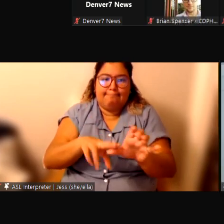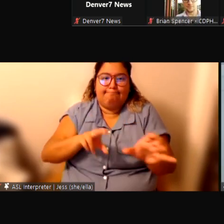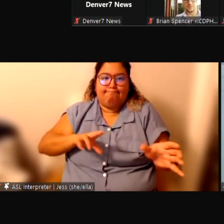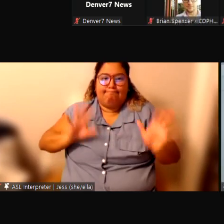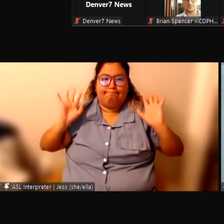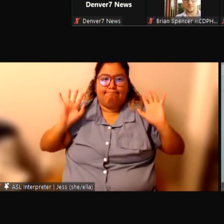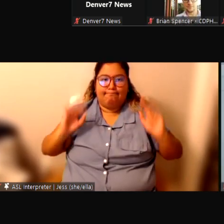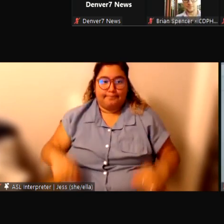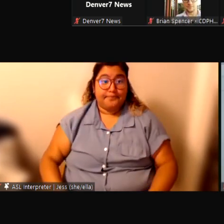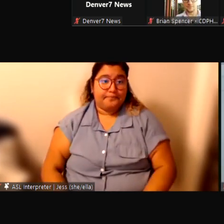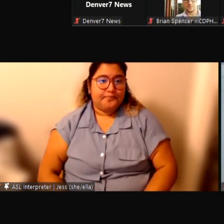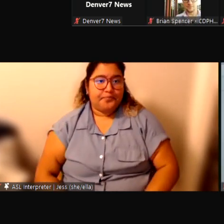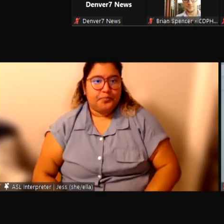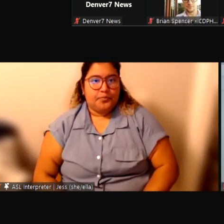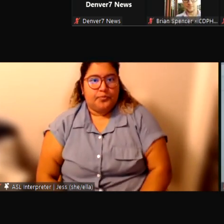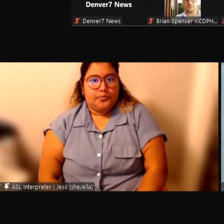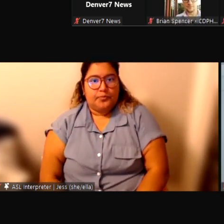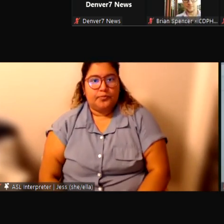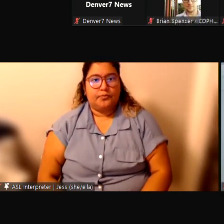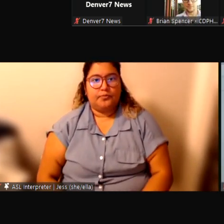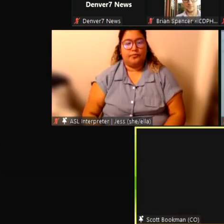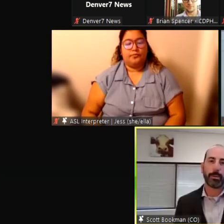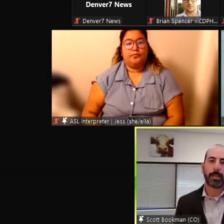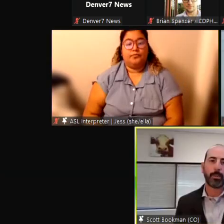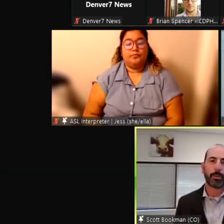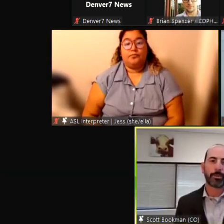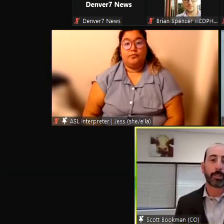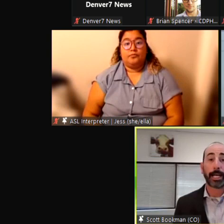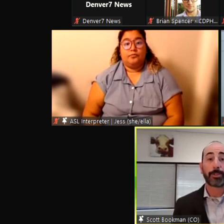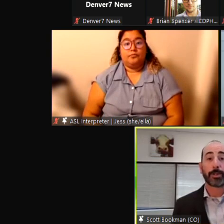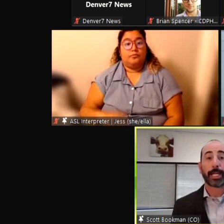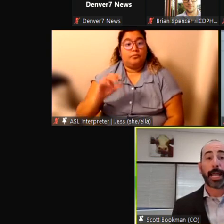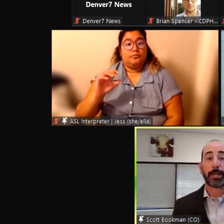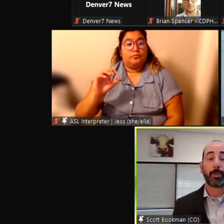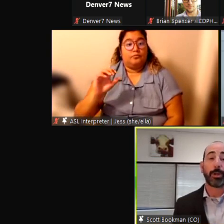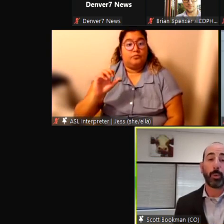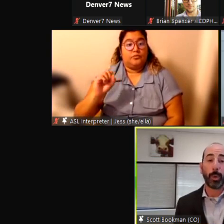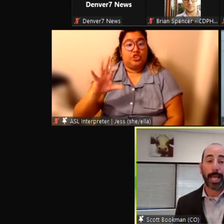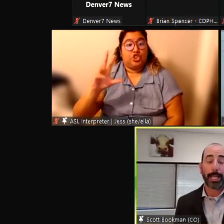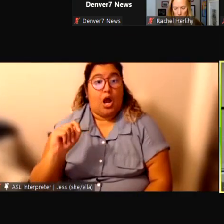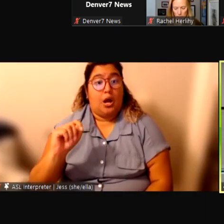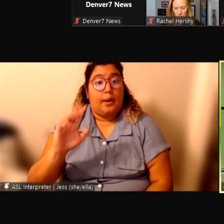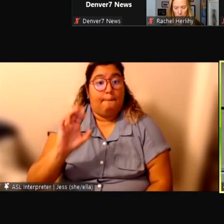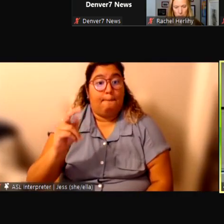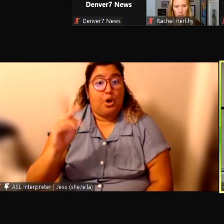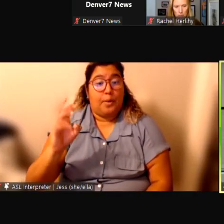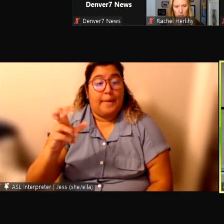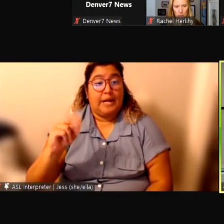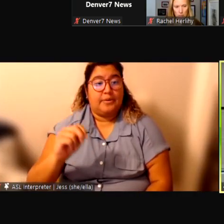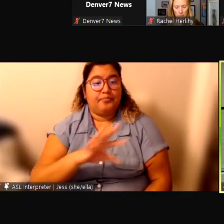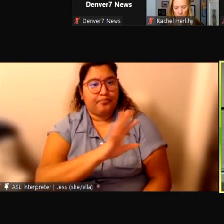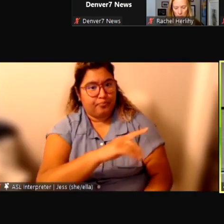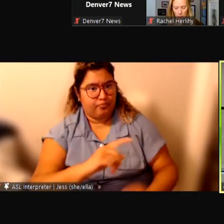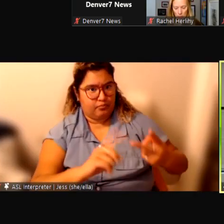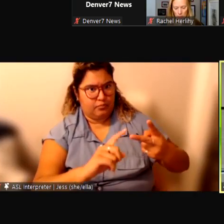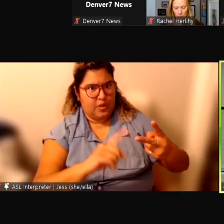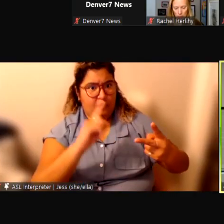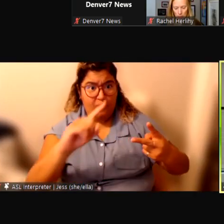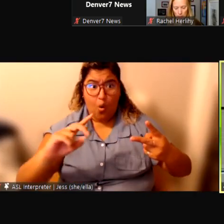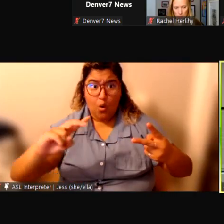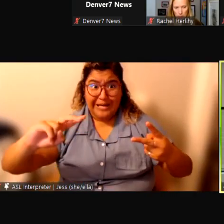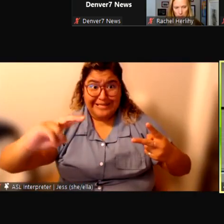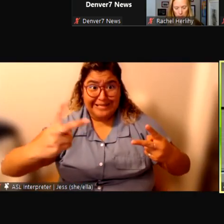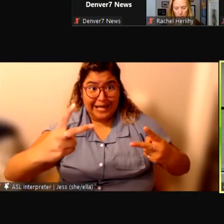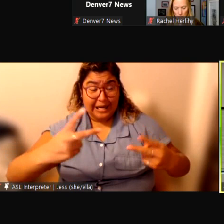And then as far as second doses go, we're certainly not turning anyone away for second doses